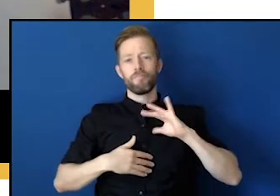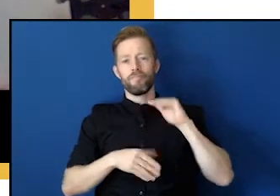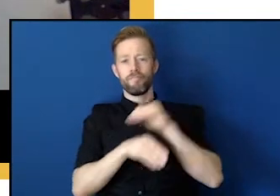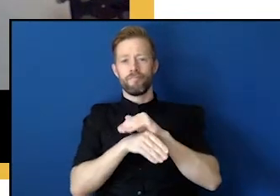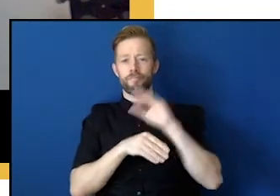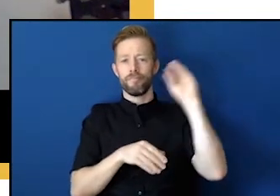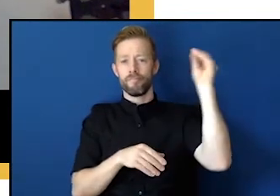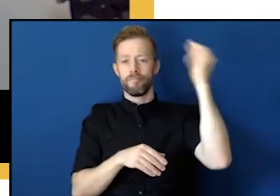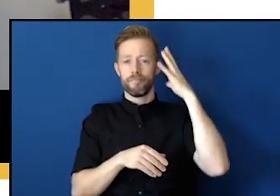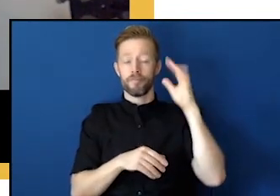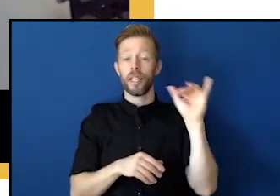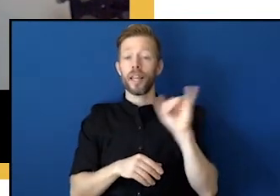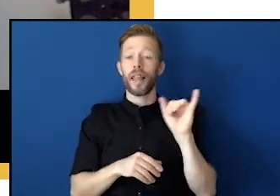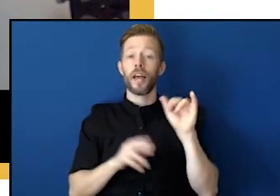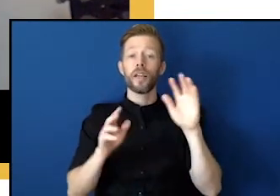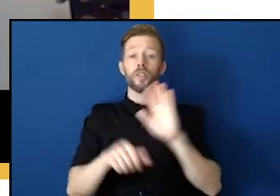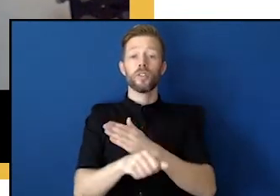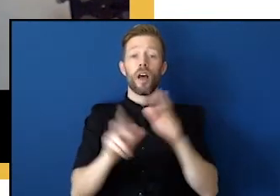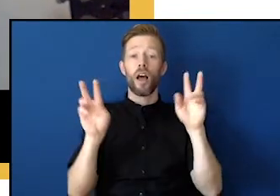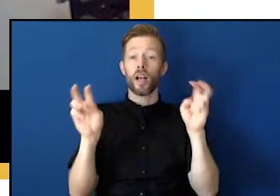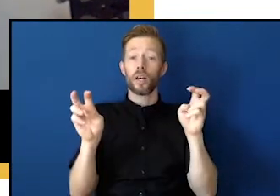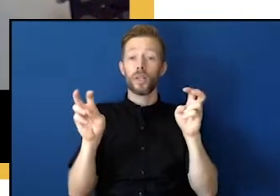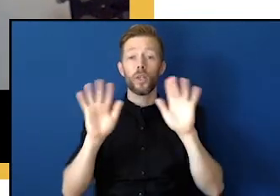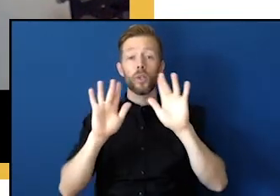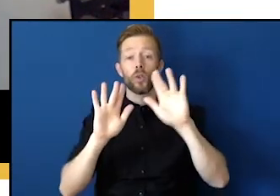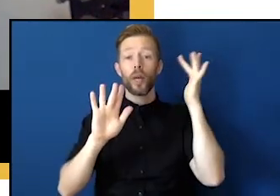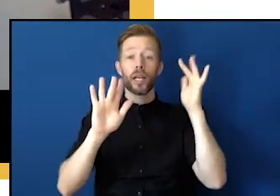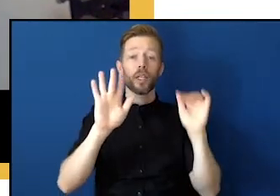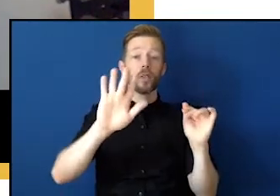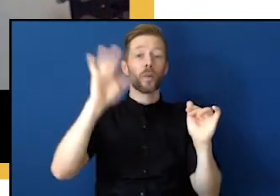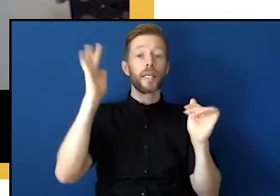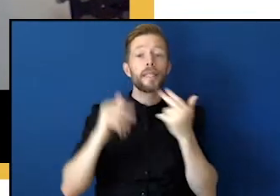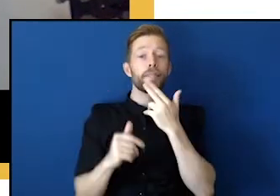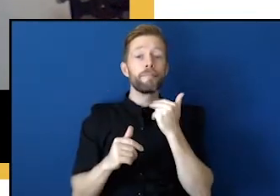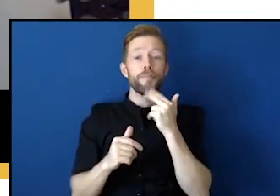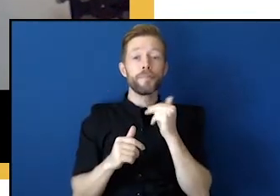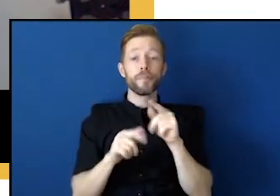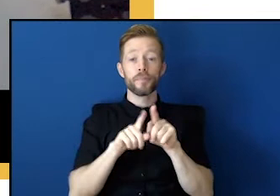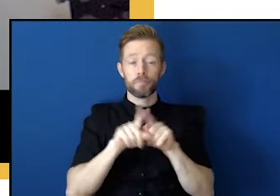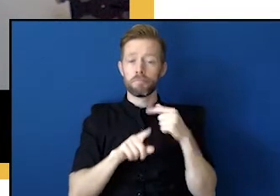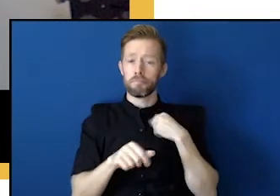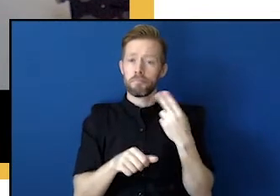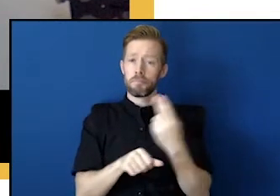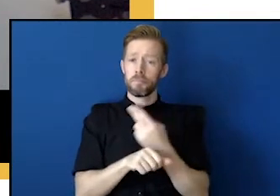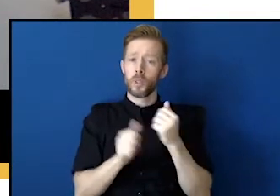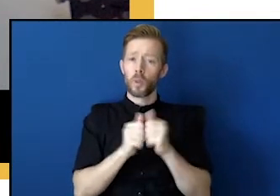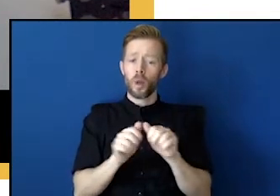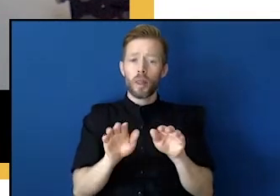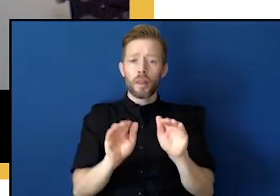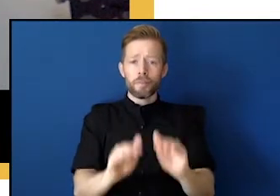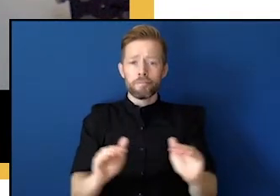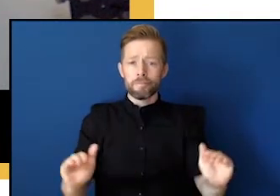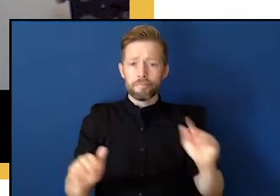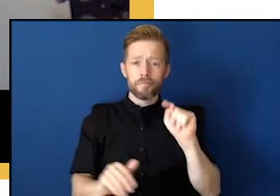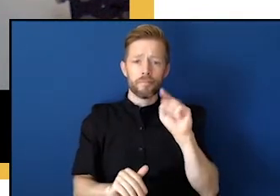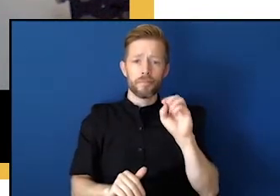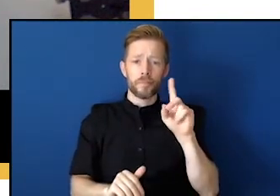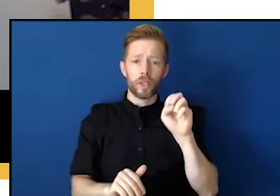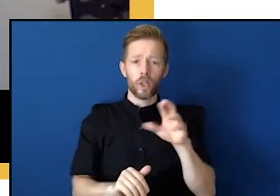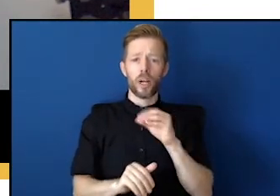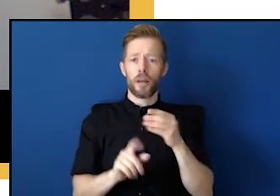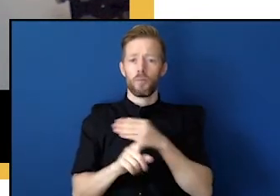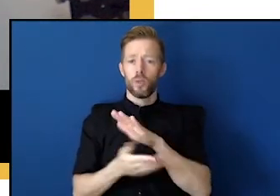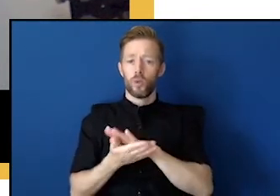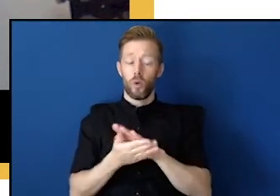big lights in the sky. Like Twinkle, Twinkle, Little Star. It's a song I love to use with both my toddlers and with